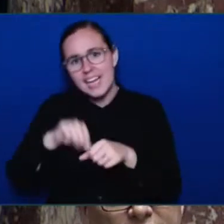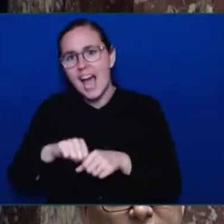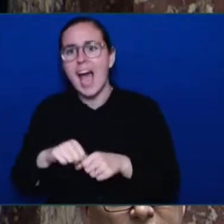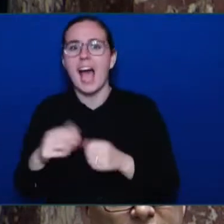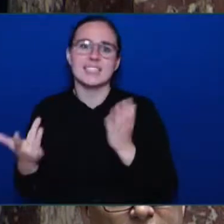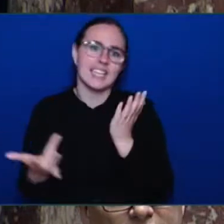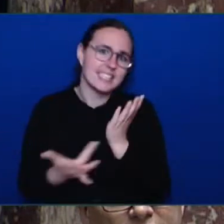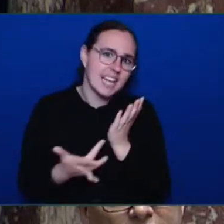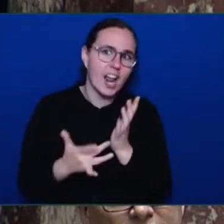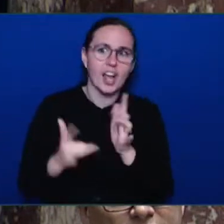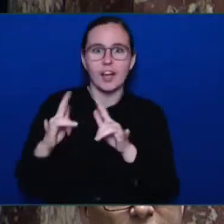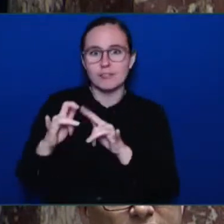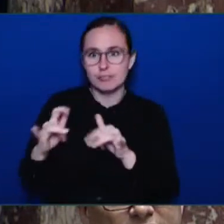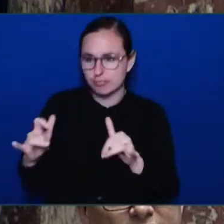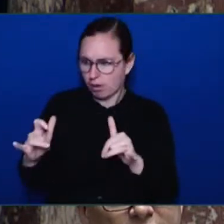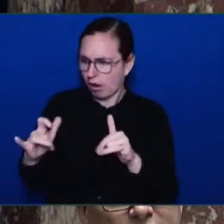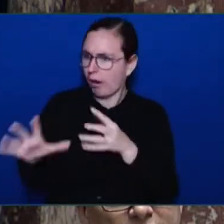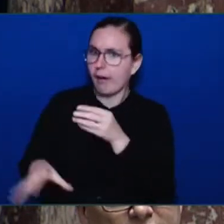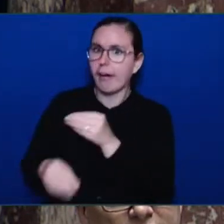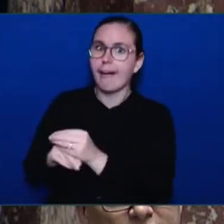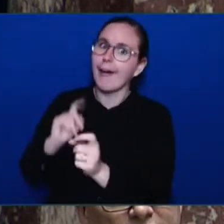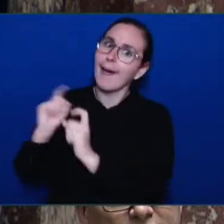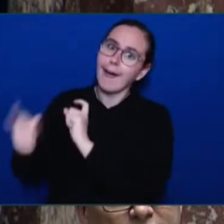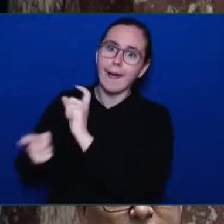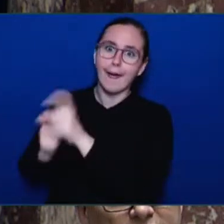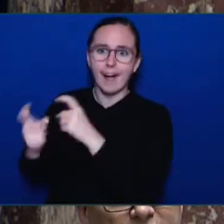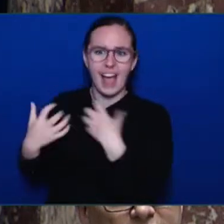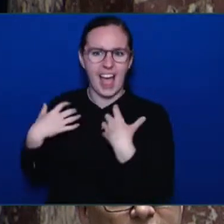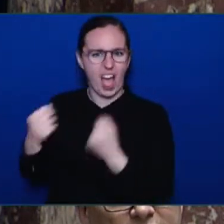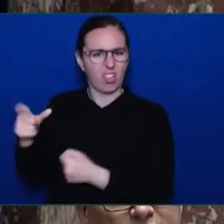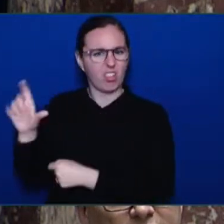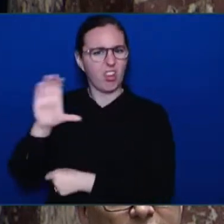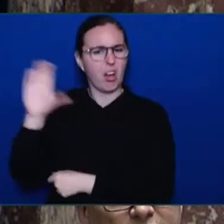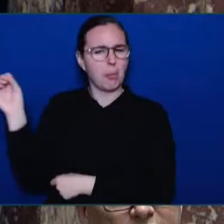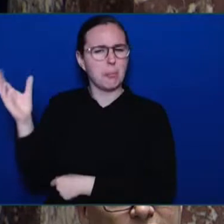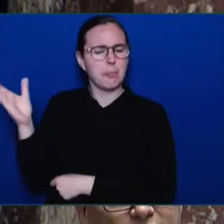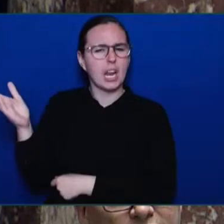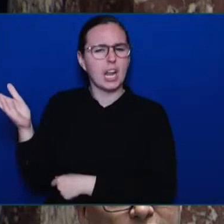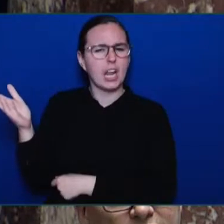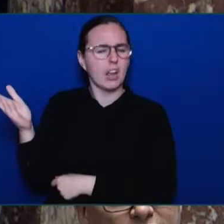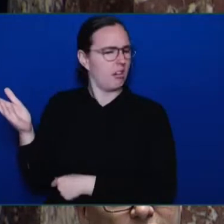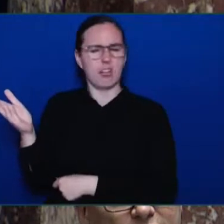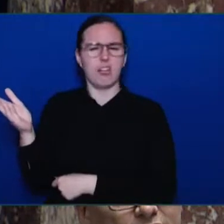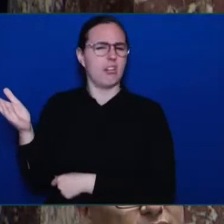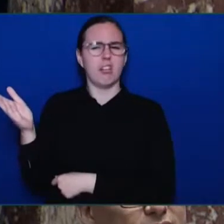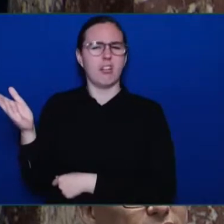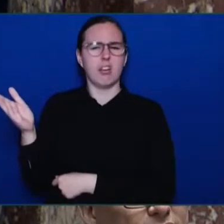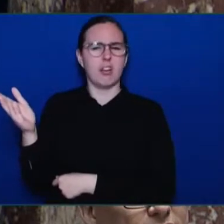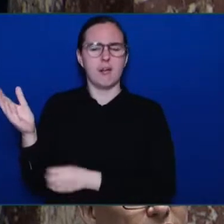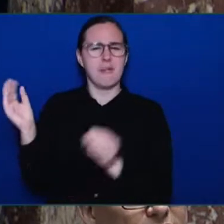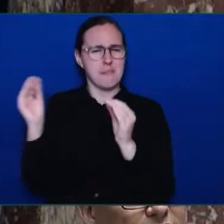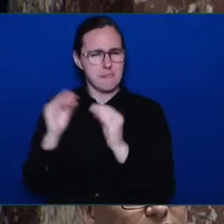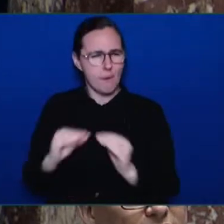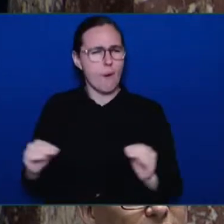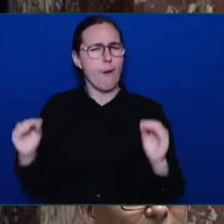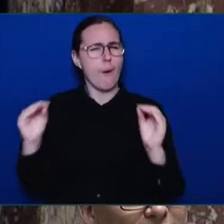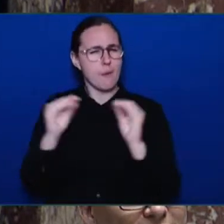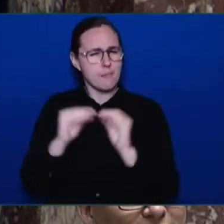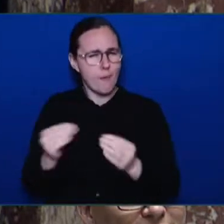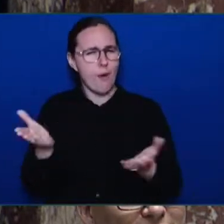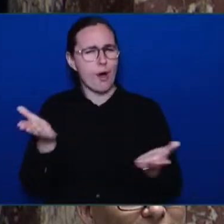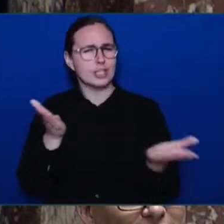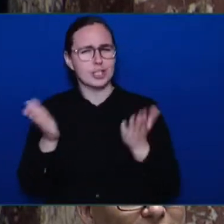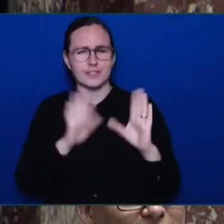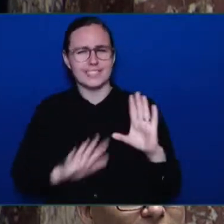more and more services continue to show up in our communities across the province. A Victoria clinic is offering access to a